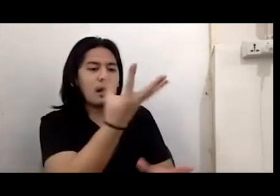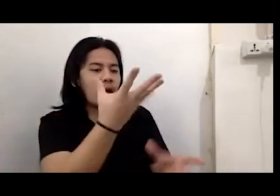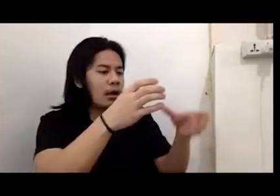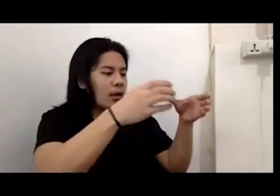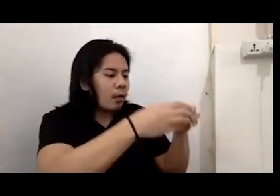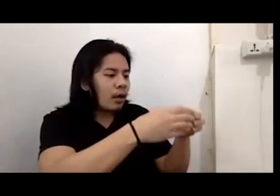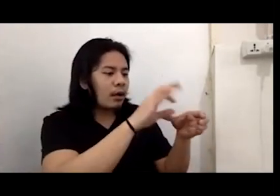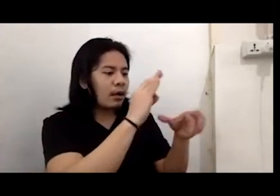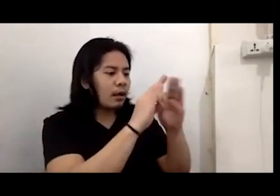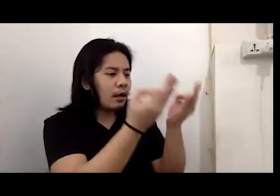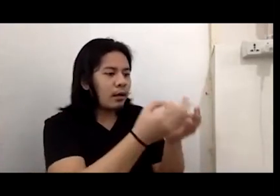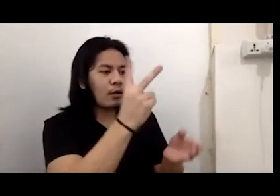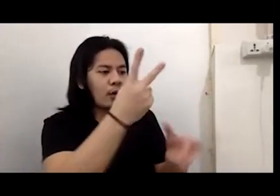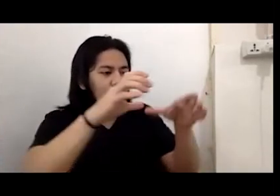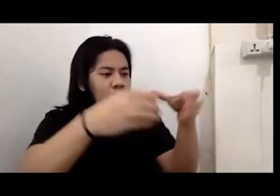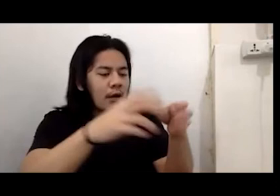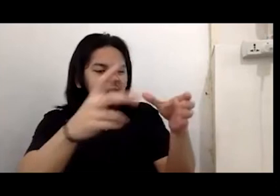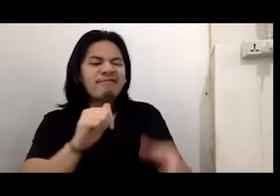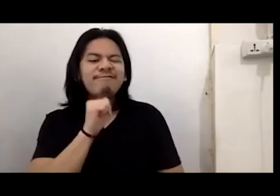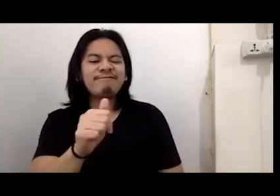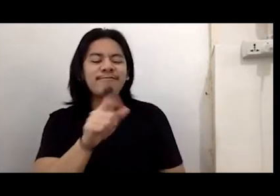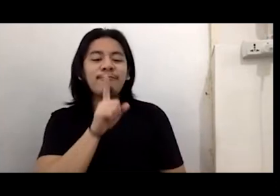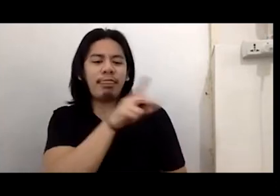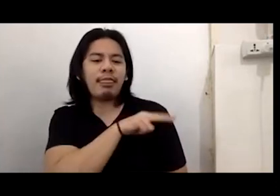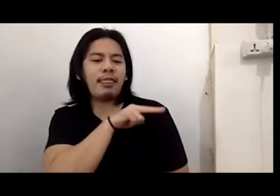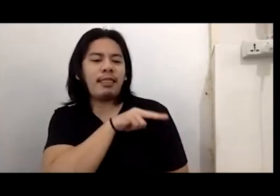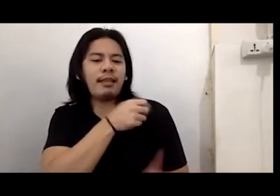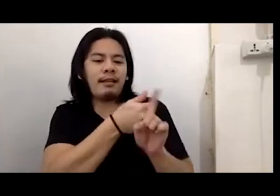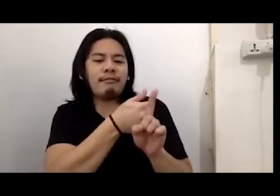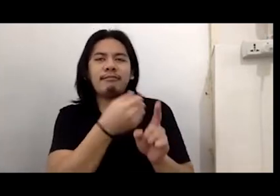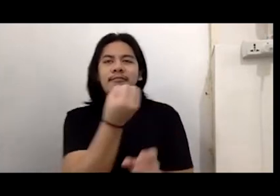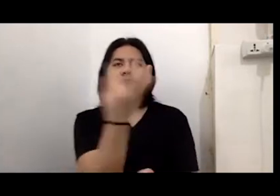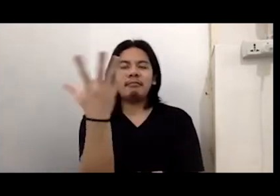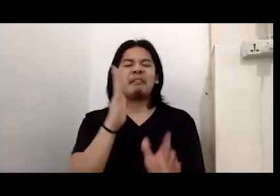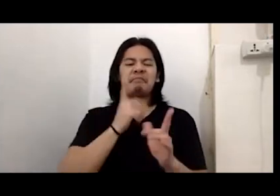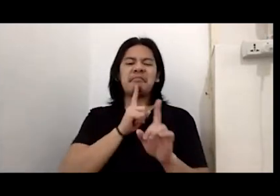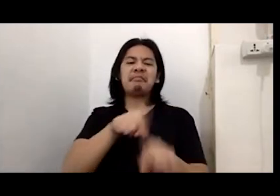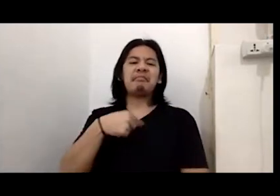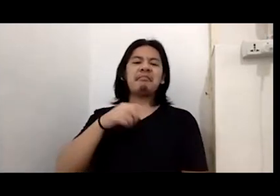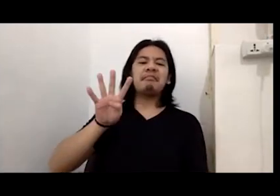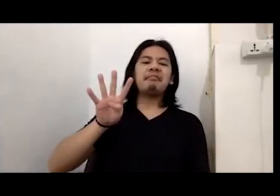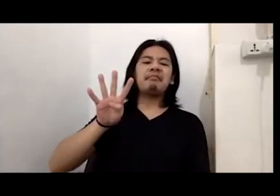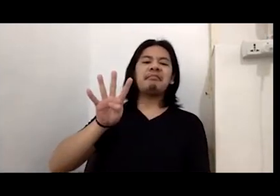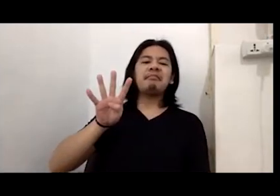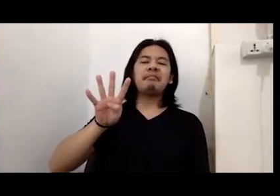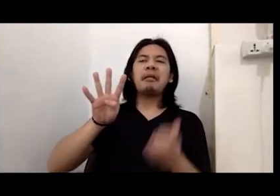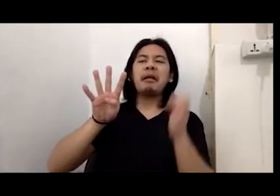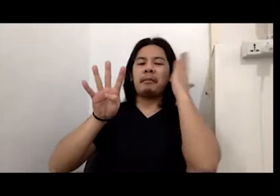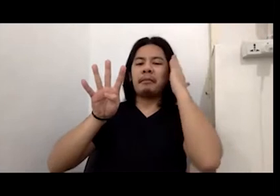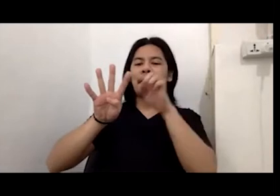Because we're wanting to give the perspective of an outsider looking in.